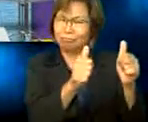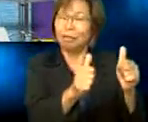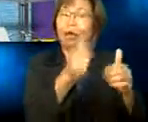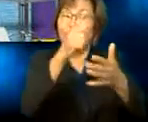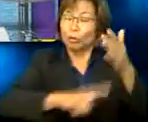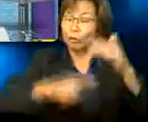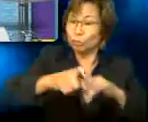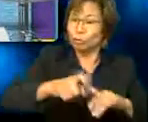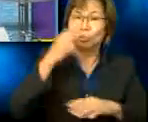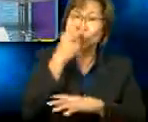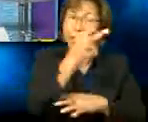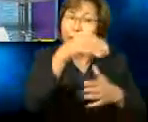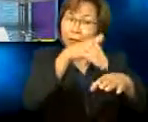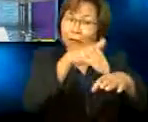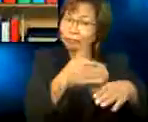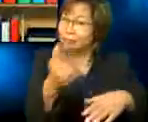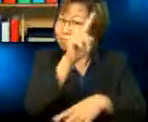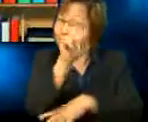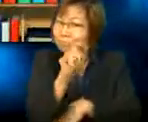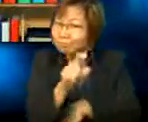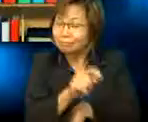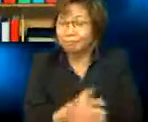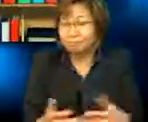So, what should you be looking at?